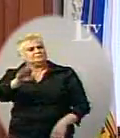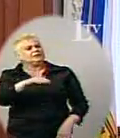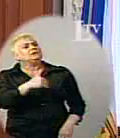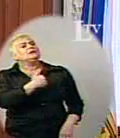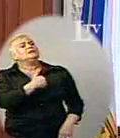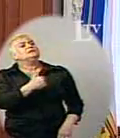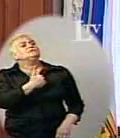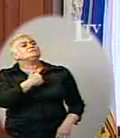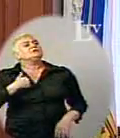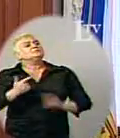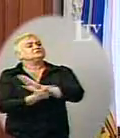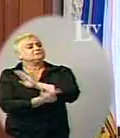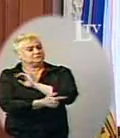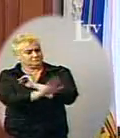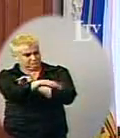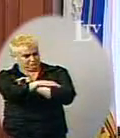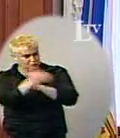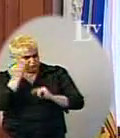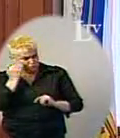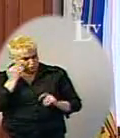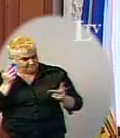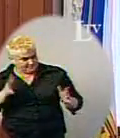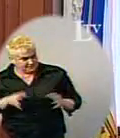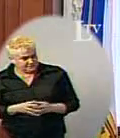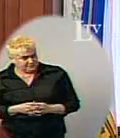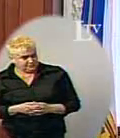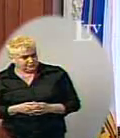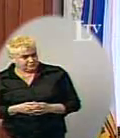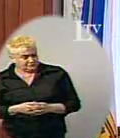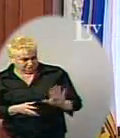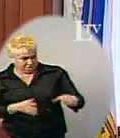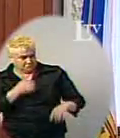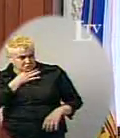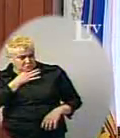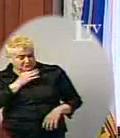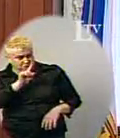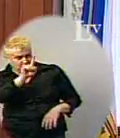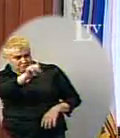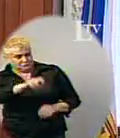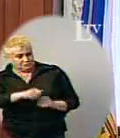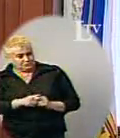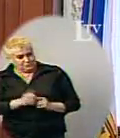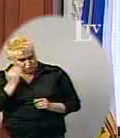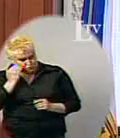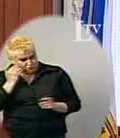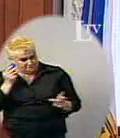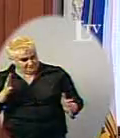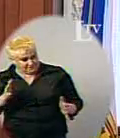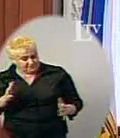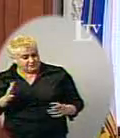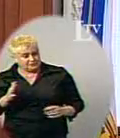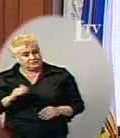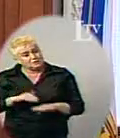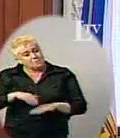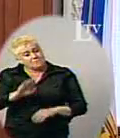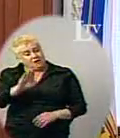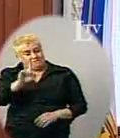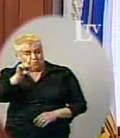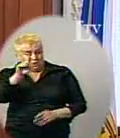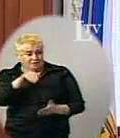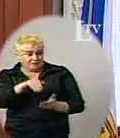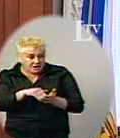legislature, I wonder how many of you are aware that right now there are more than